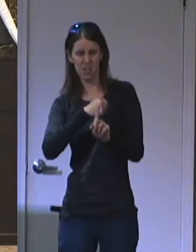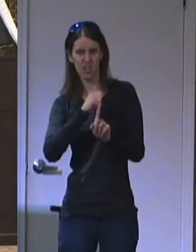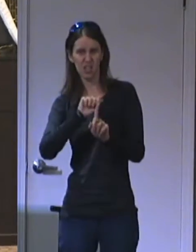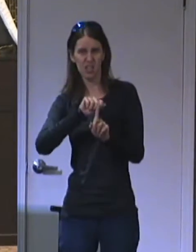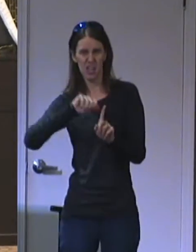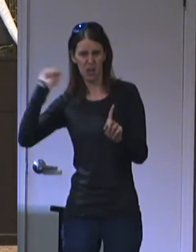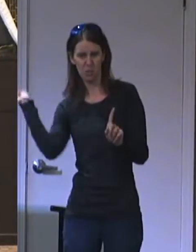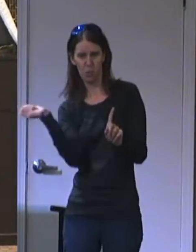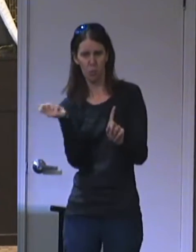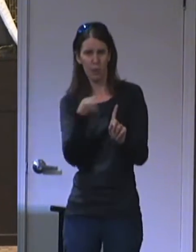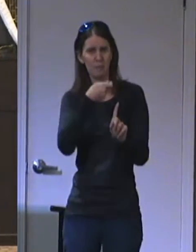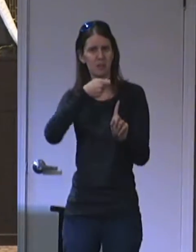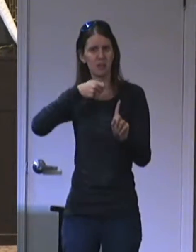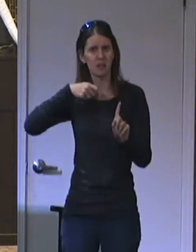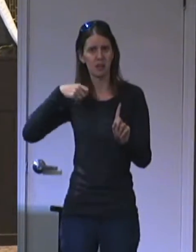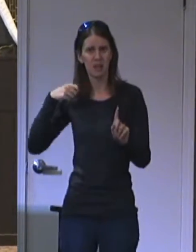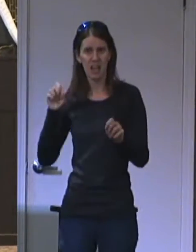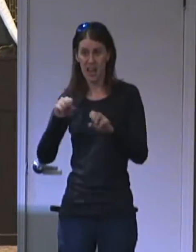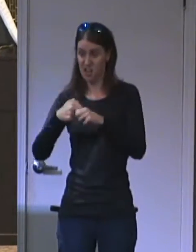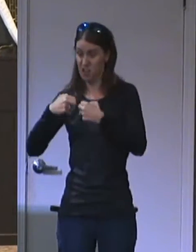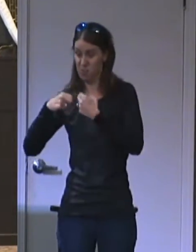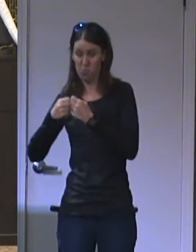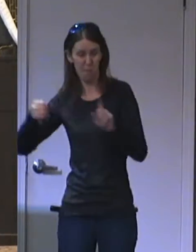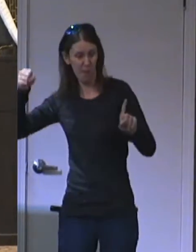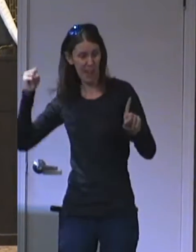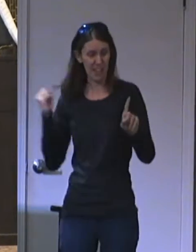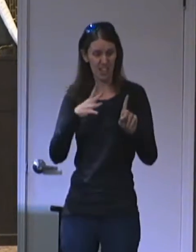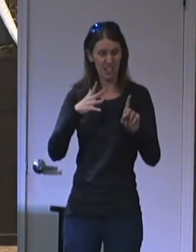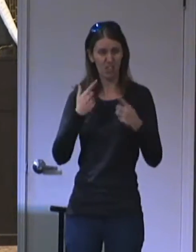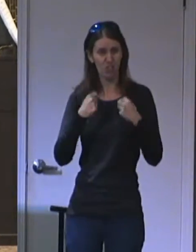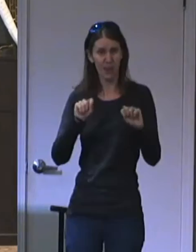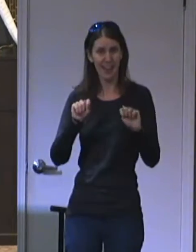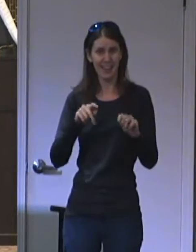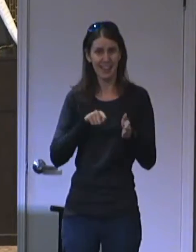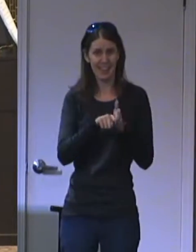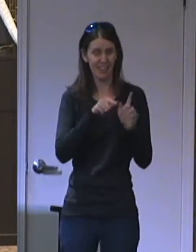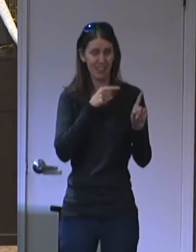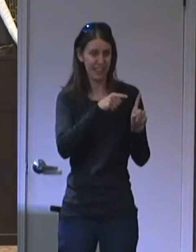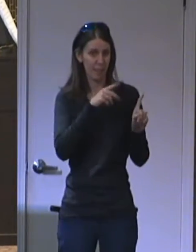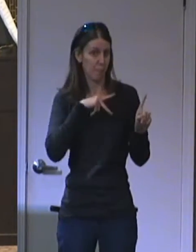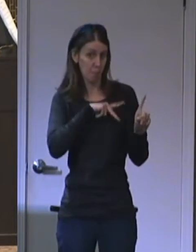with whips. They threw stones at him, tried to kill him.